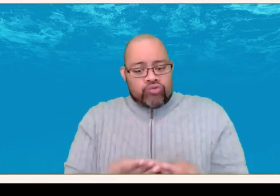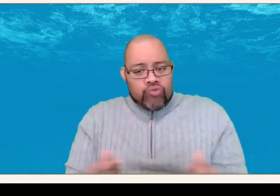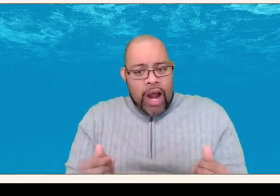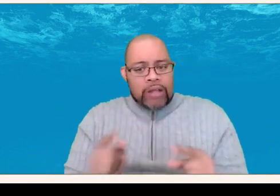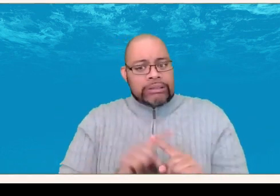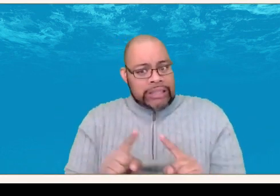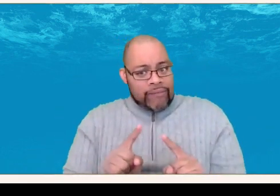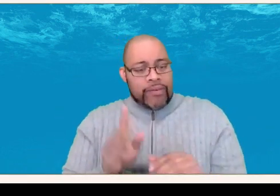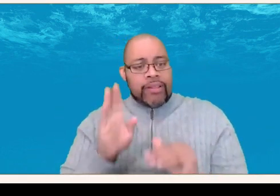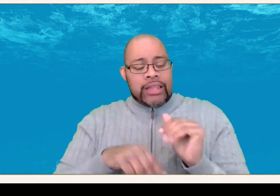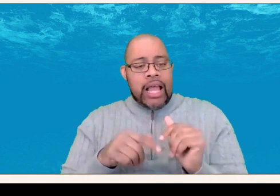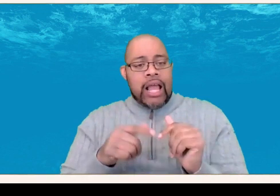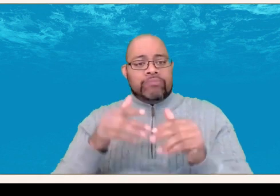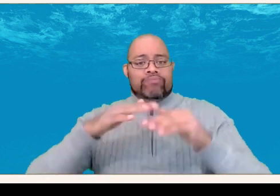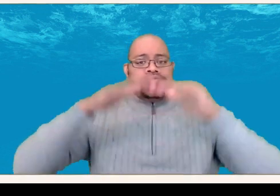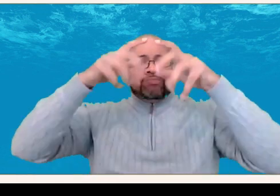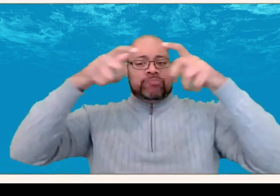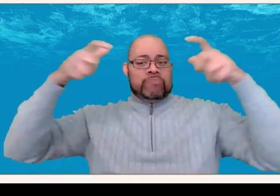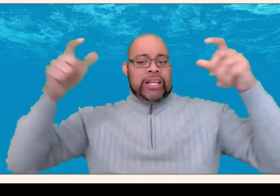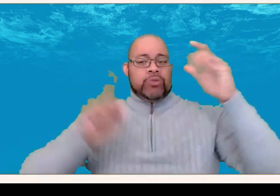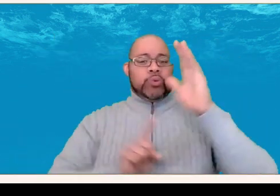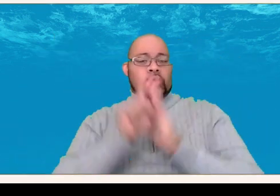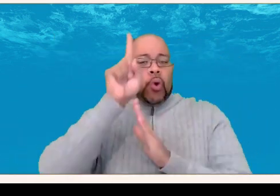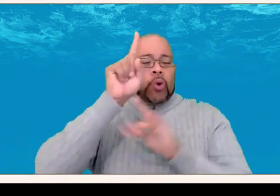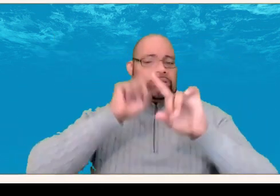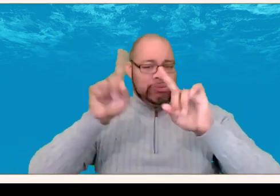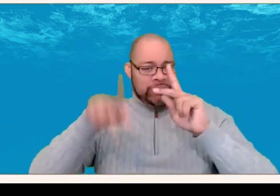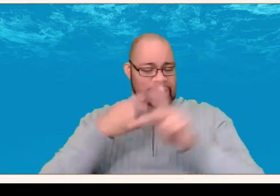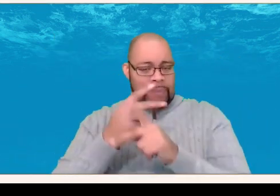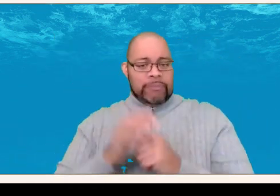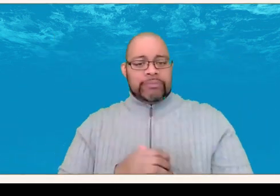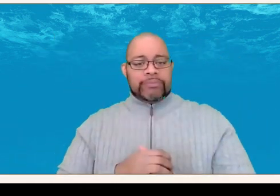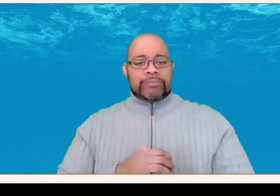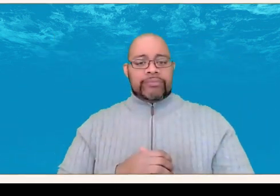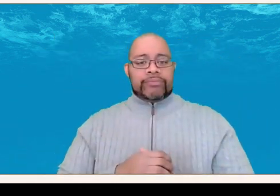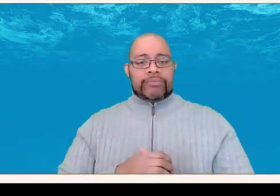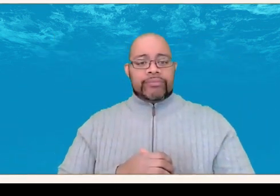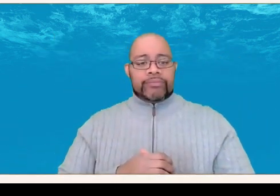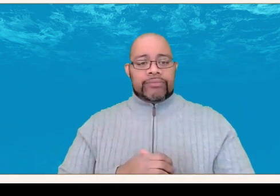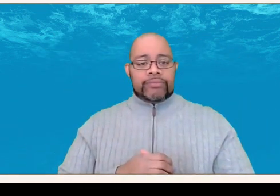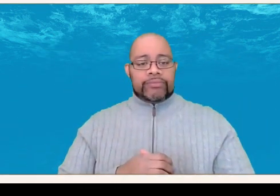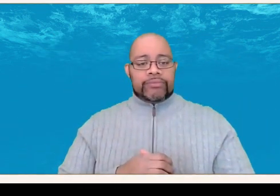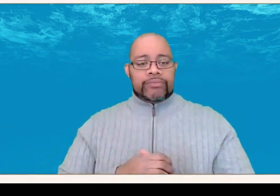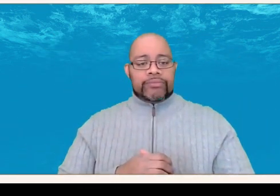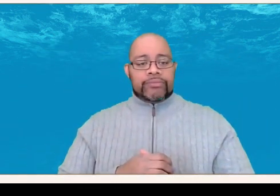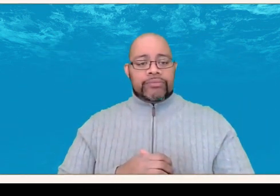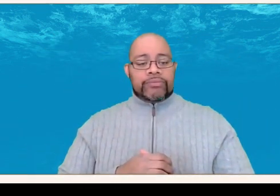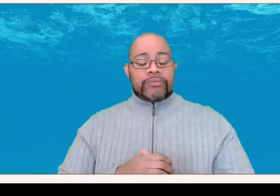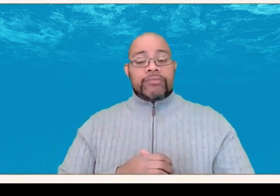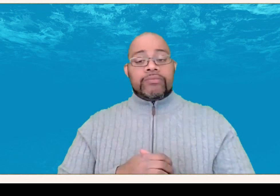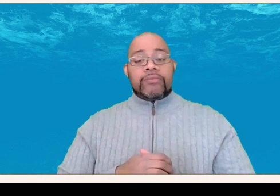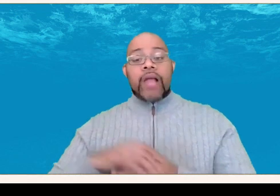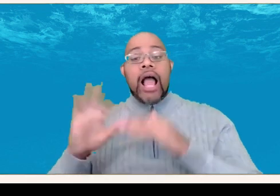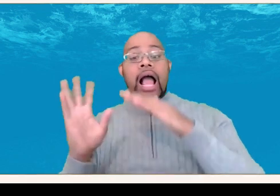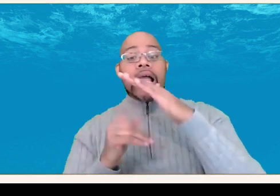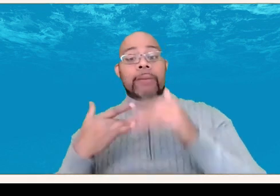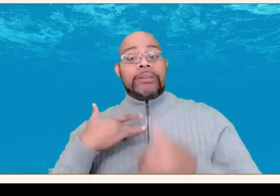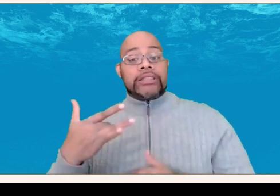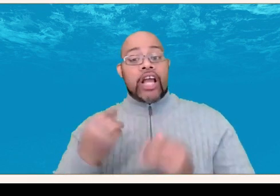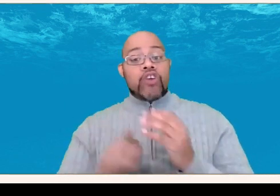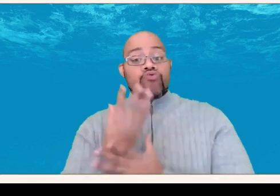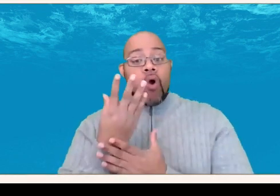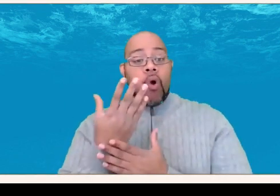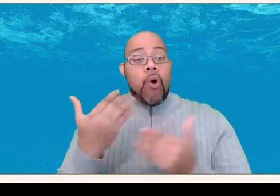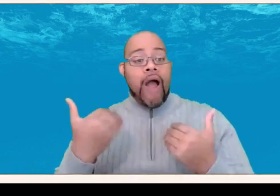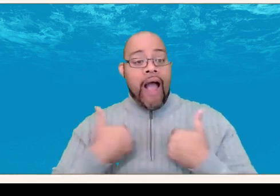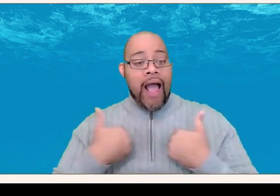called prostate canopies, and the ones with a tall stipe are called stipited kelps. And kelps tend to grow where